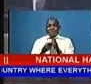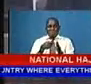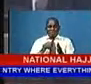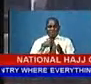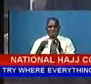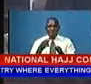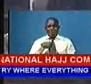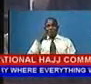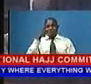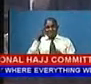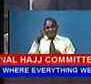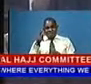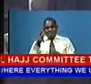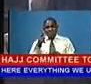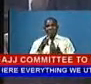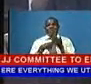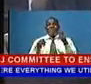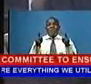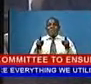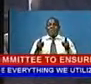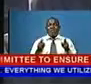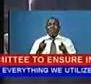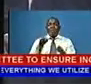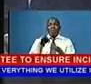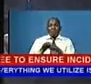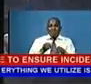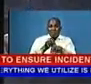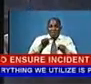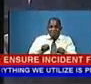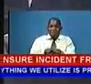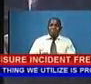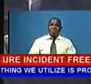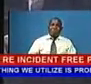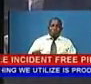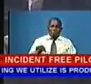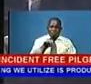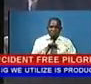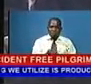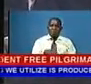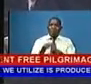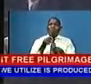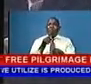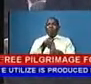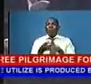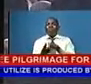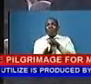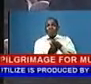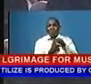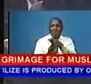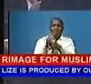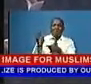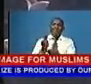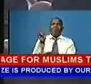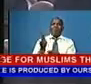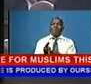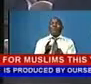If I understand what had happened, when the polling station was mentioned and he said there was duplication, he said, oh, we